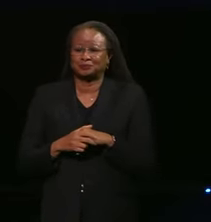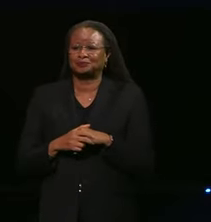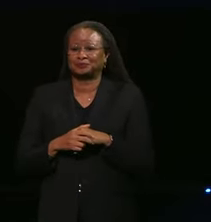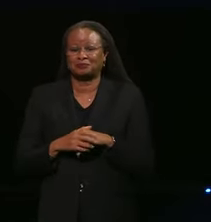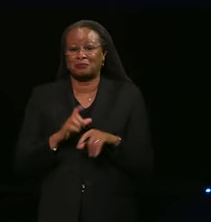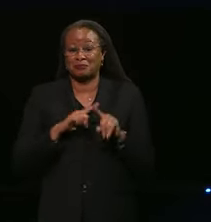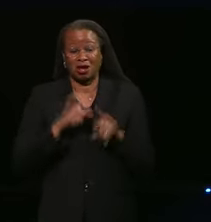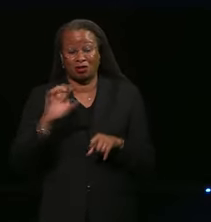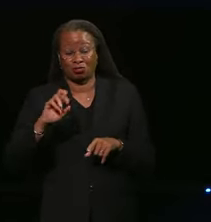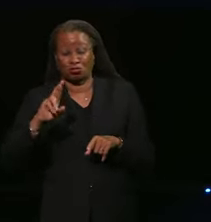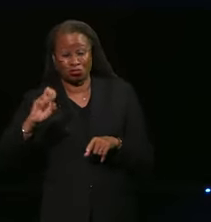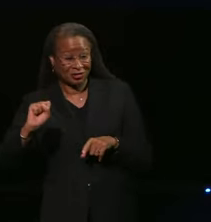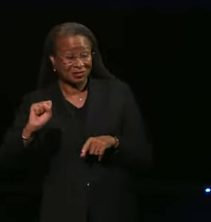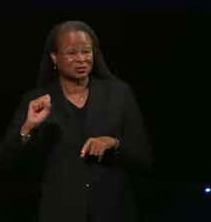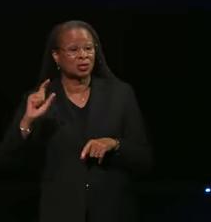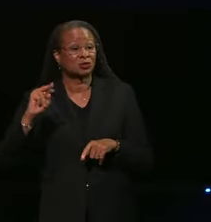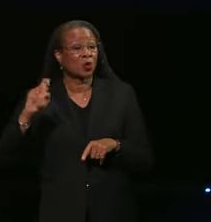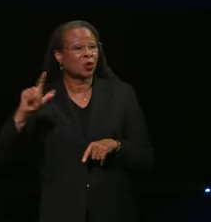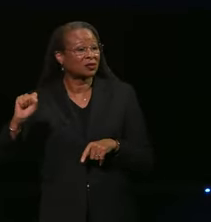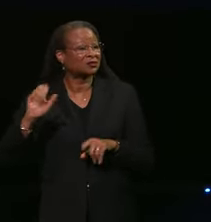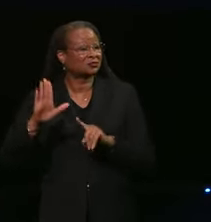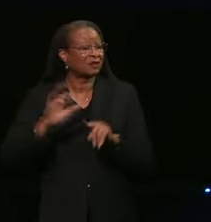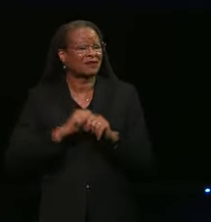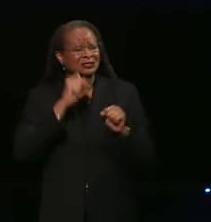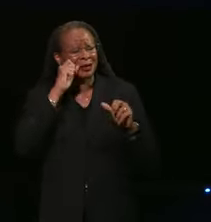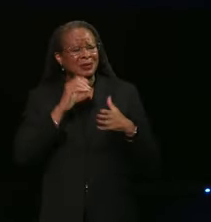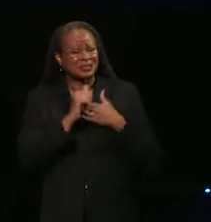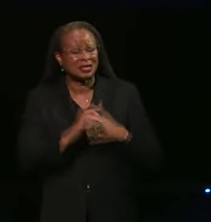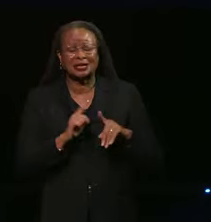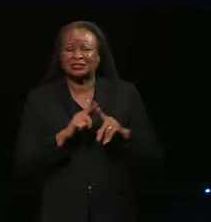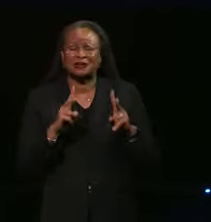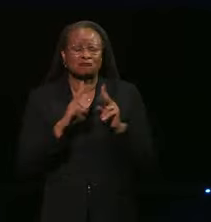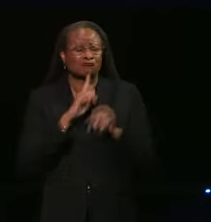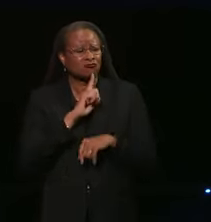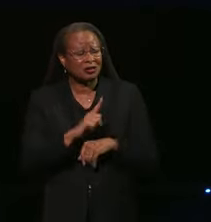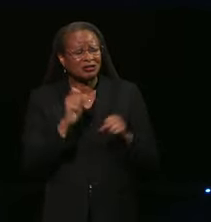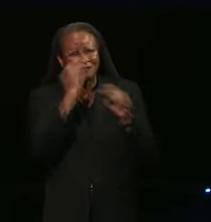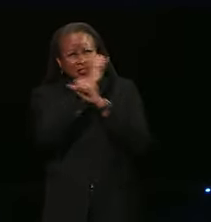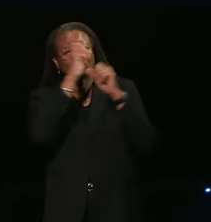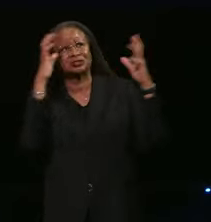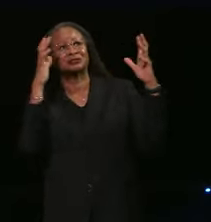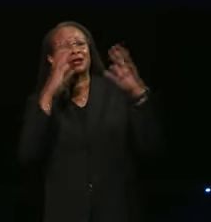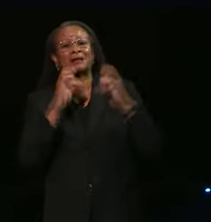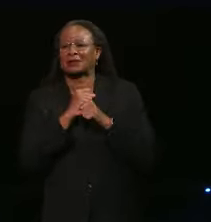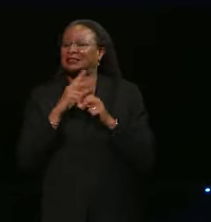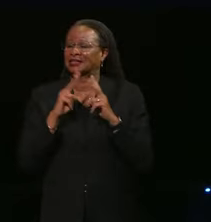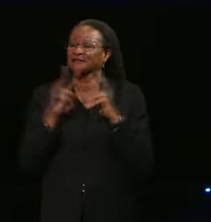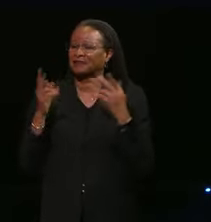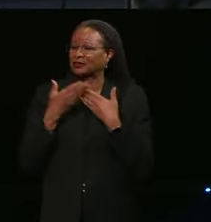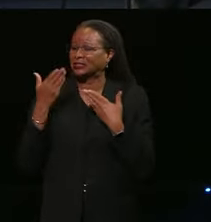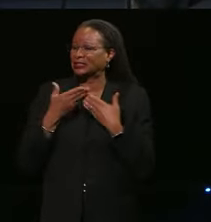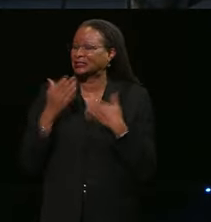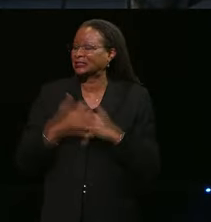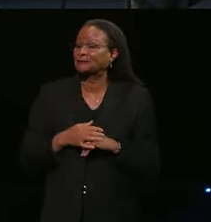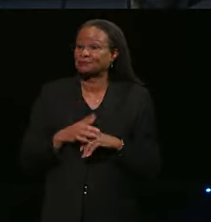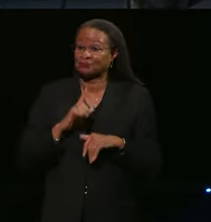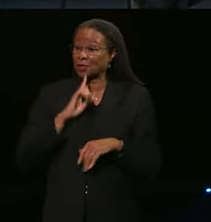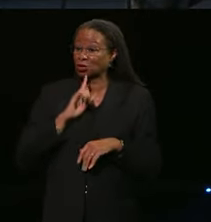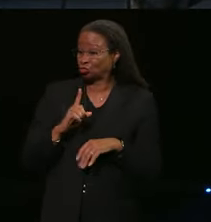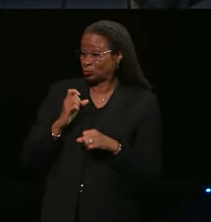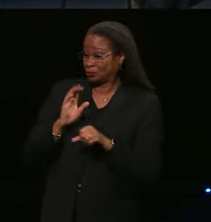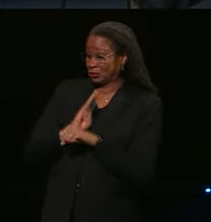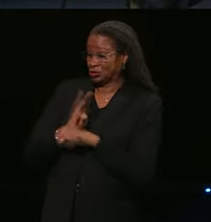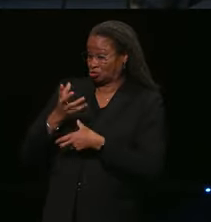he's amazing leader, so it's like he has a real vision, so that makes it very easy. And such a trust in you and